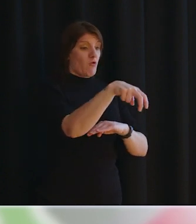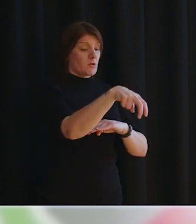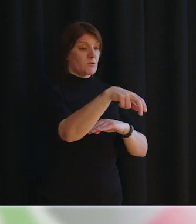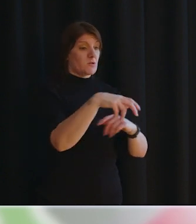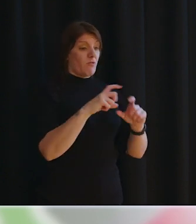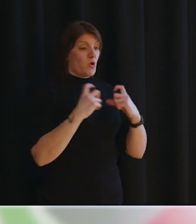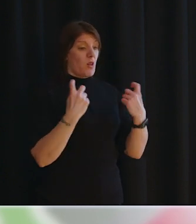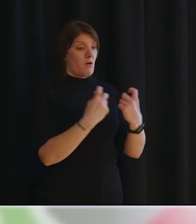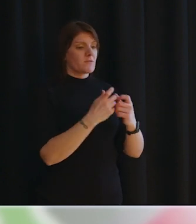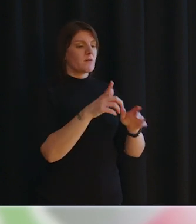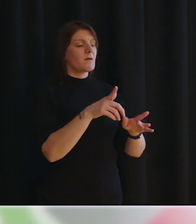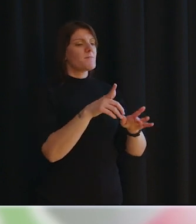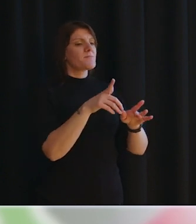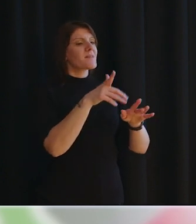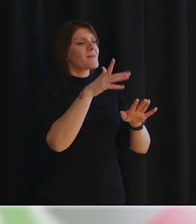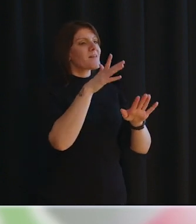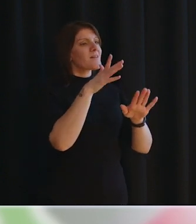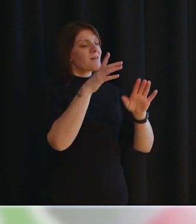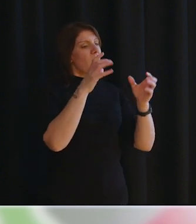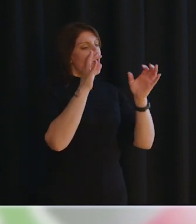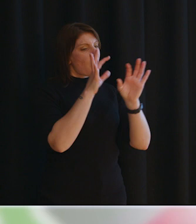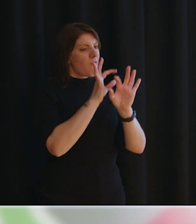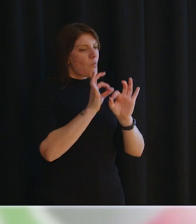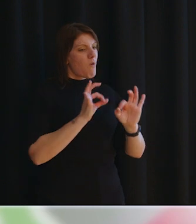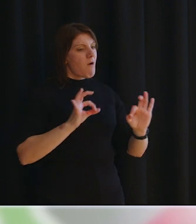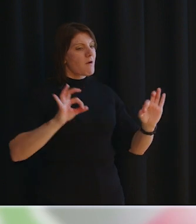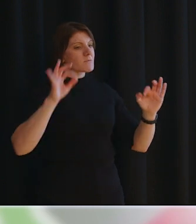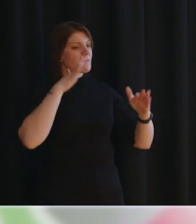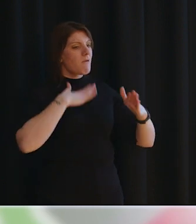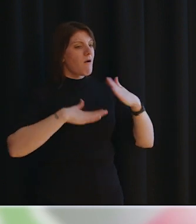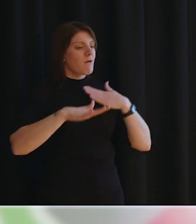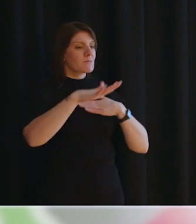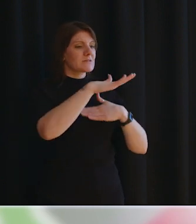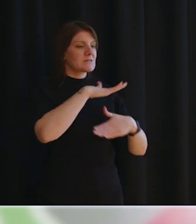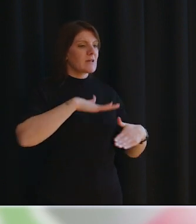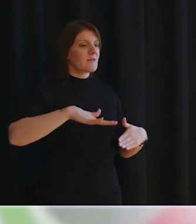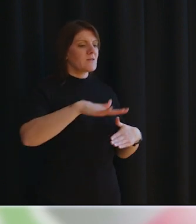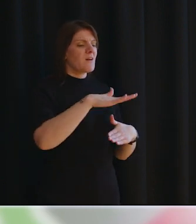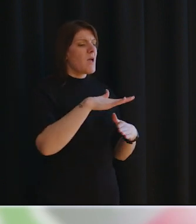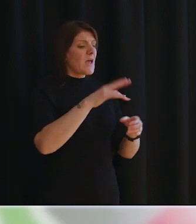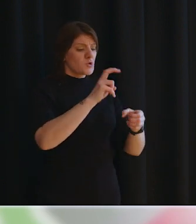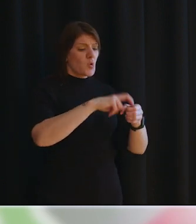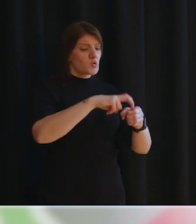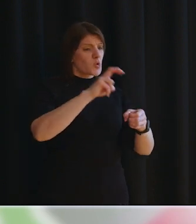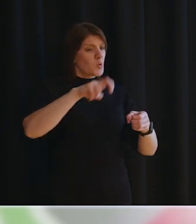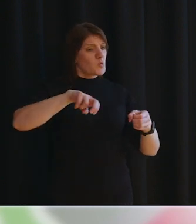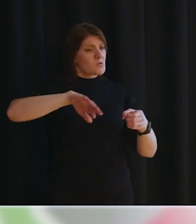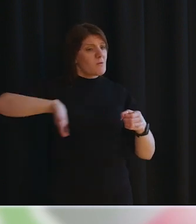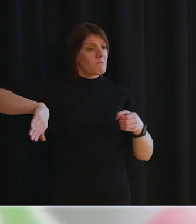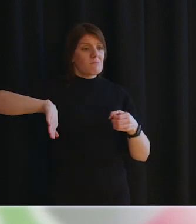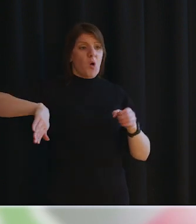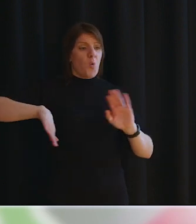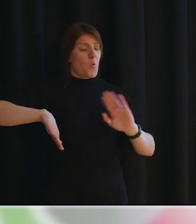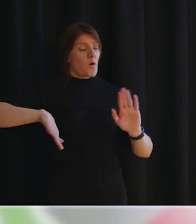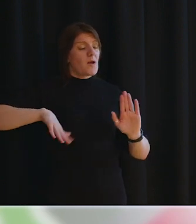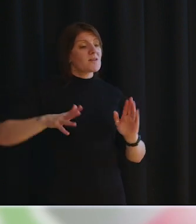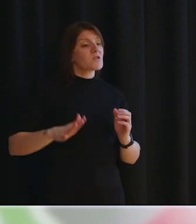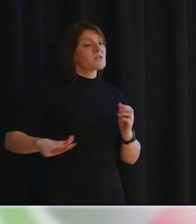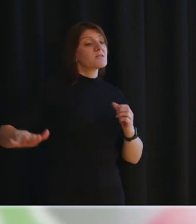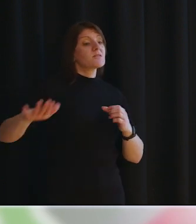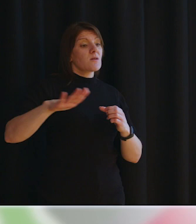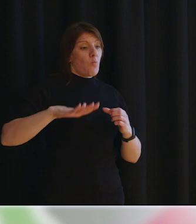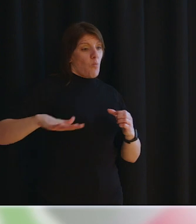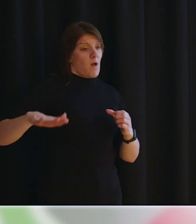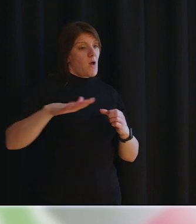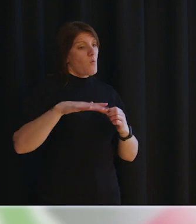Quiet and calm spaces as well. That's not seclusion, that is somewhere that the person has a choice in